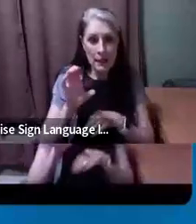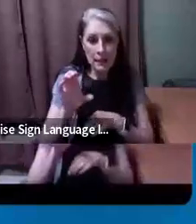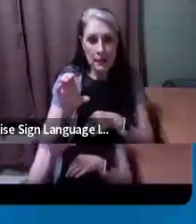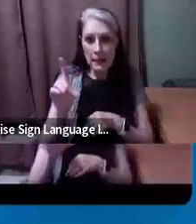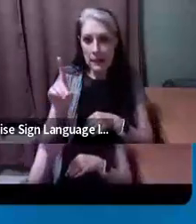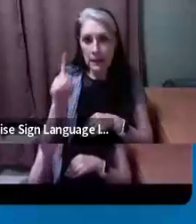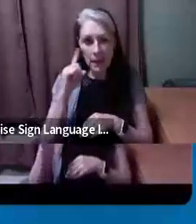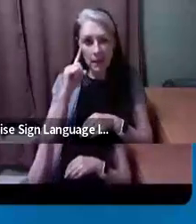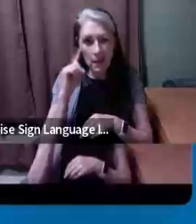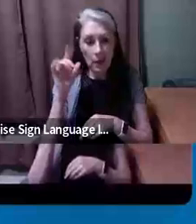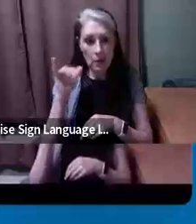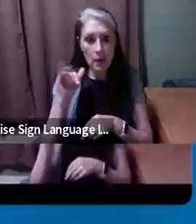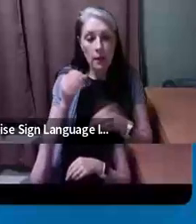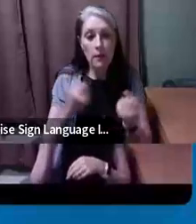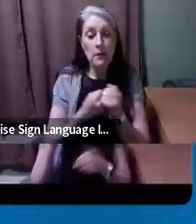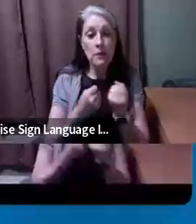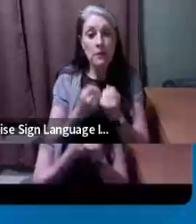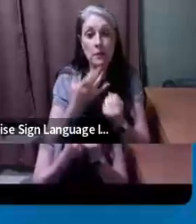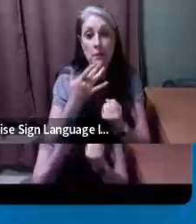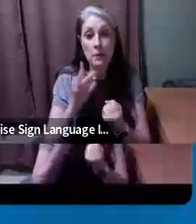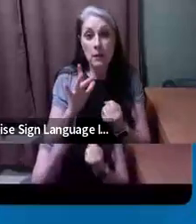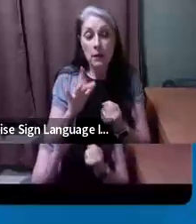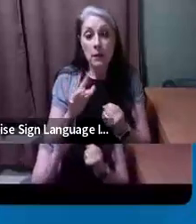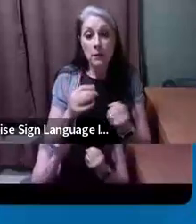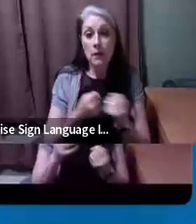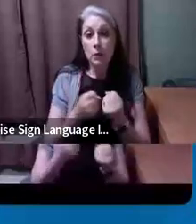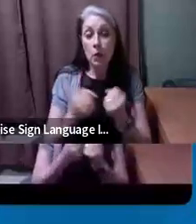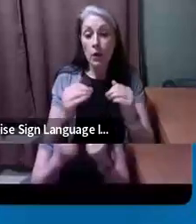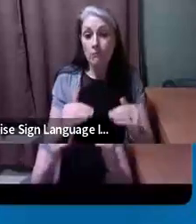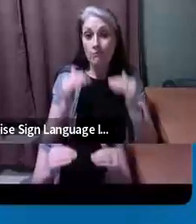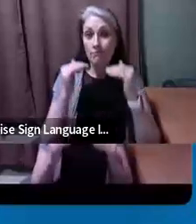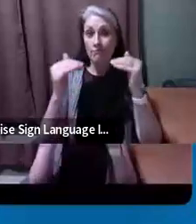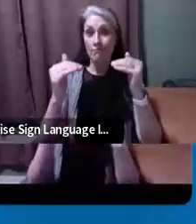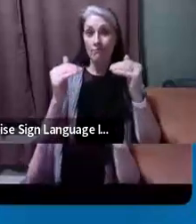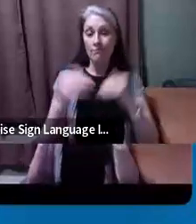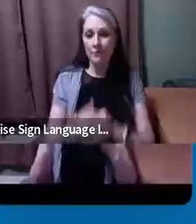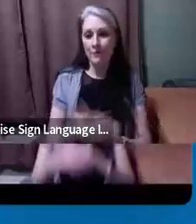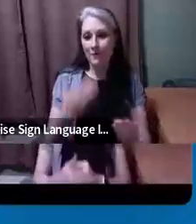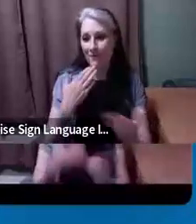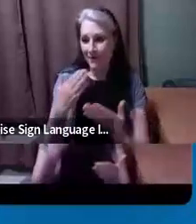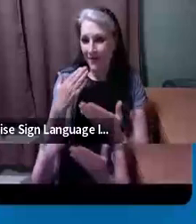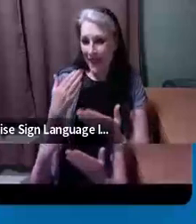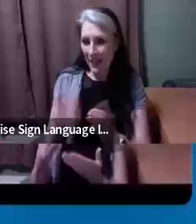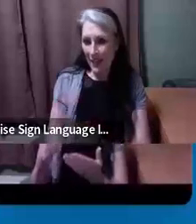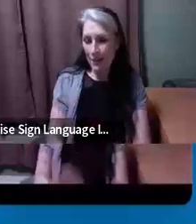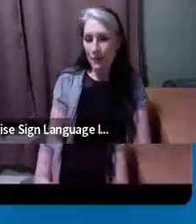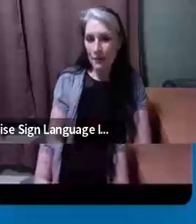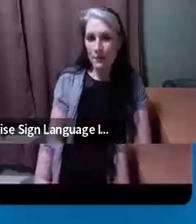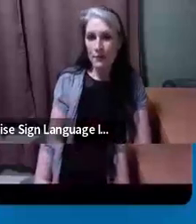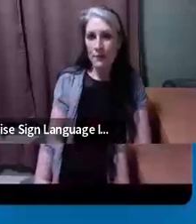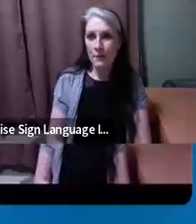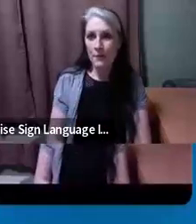so, supporting in their missions and lifting up their voices. Thank you. Yes.